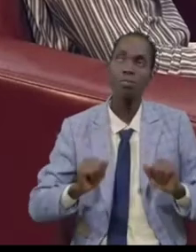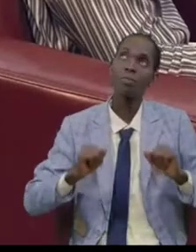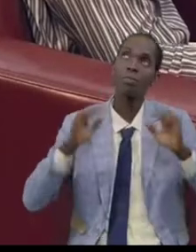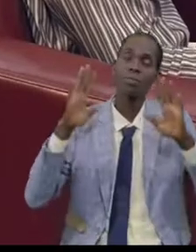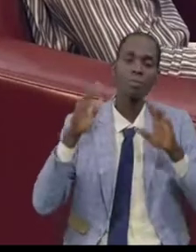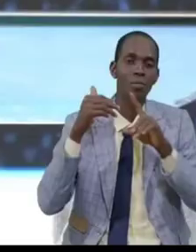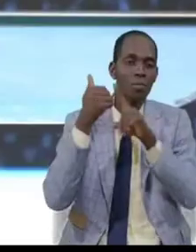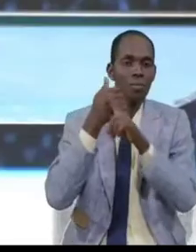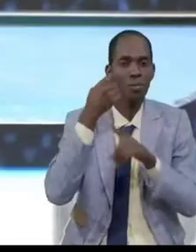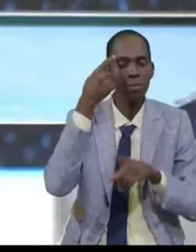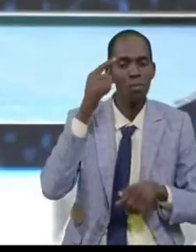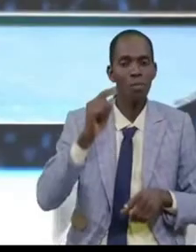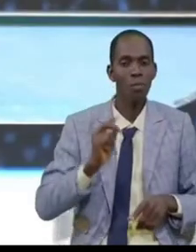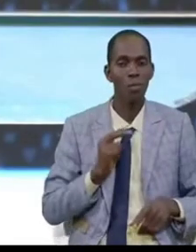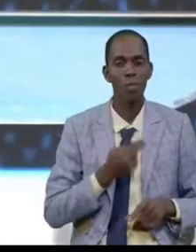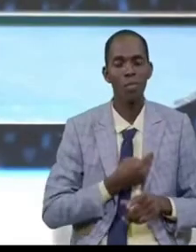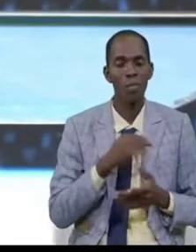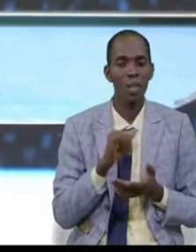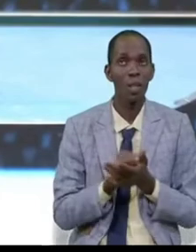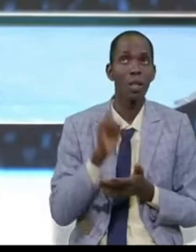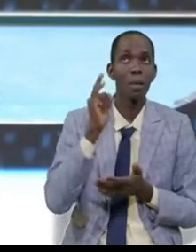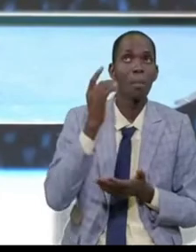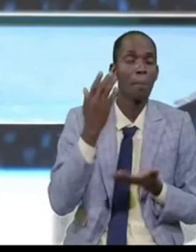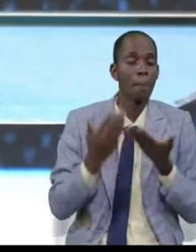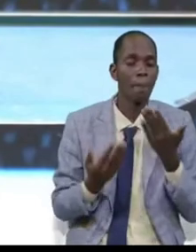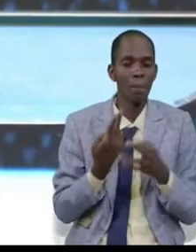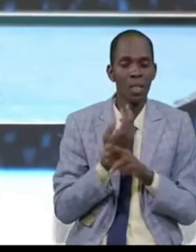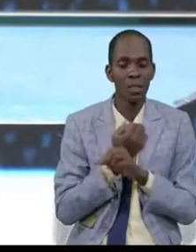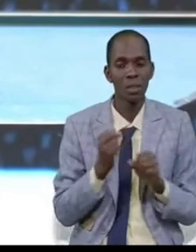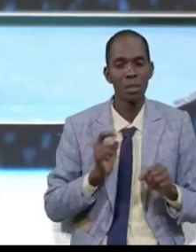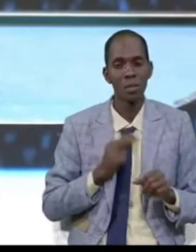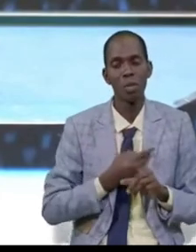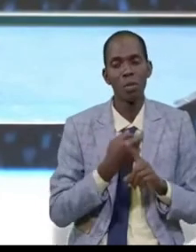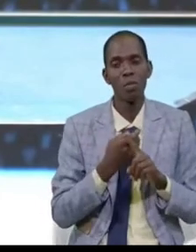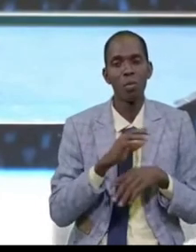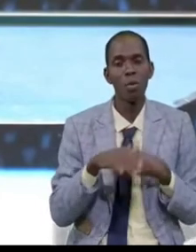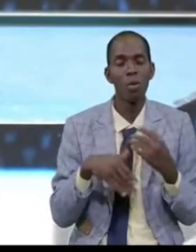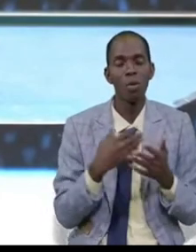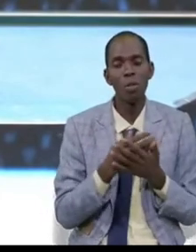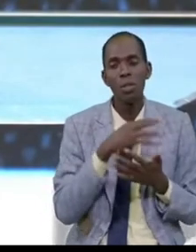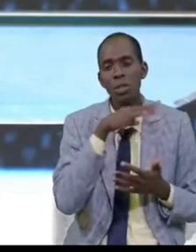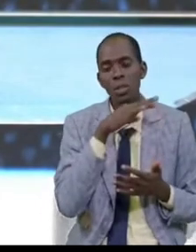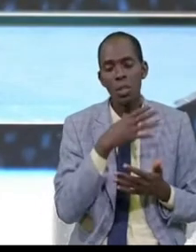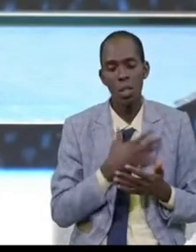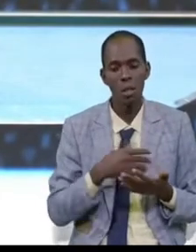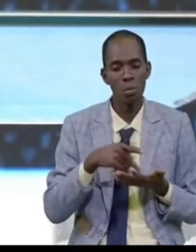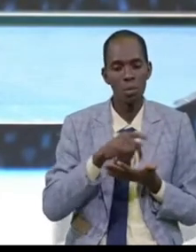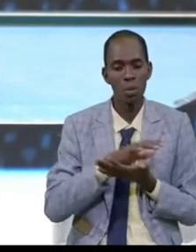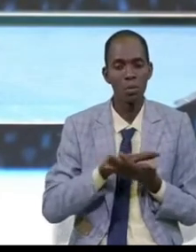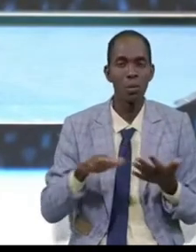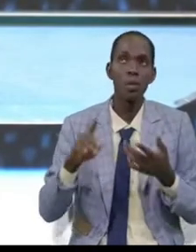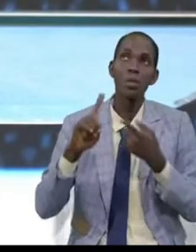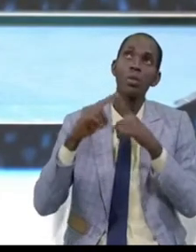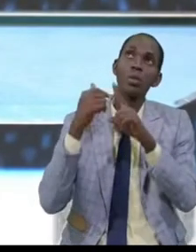us, that he might redeem us from all iniquity and purify unto himself a peculiar